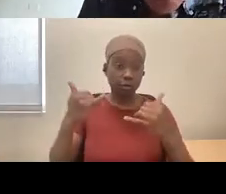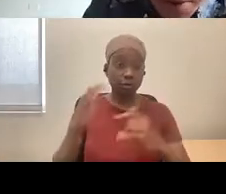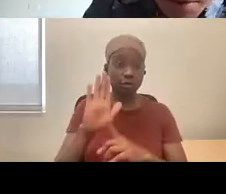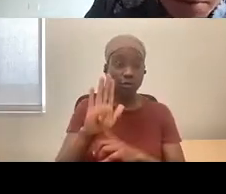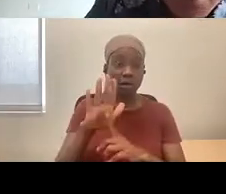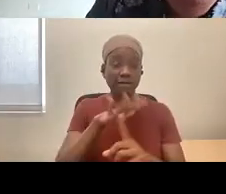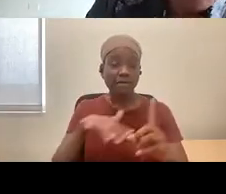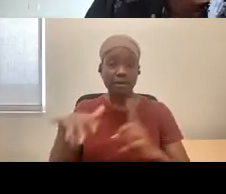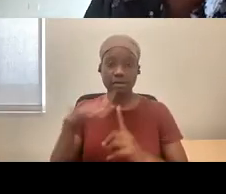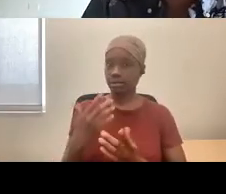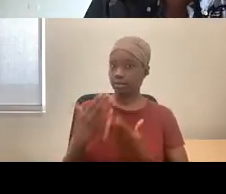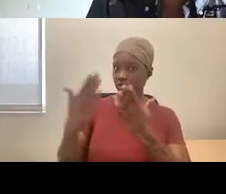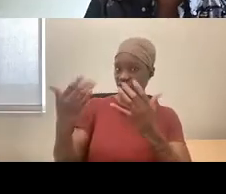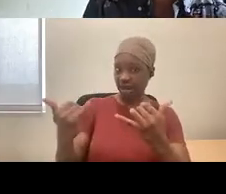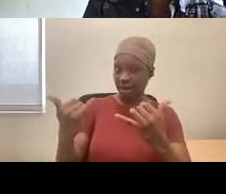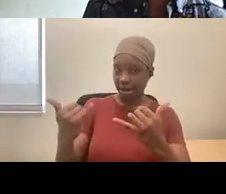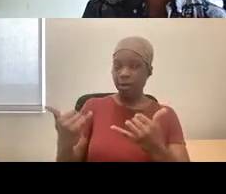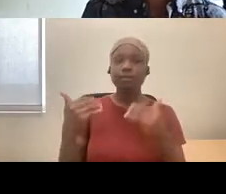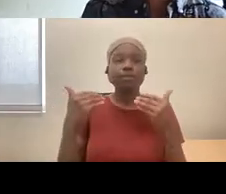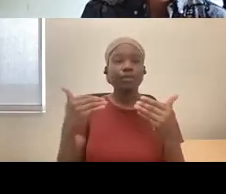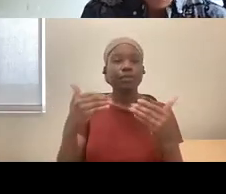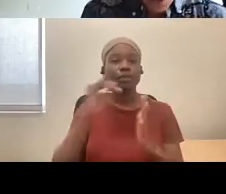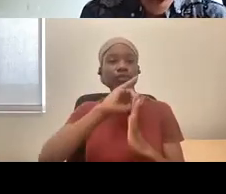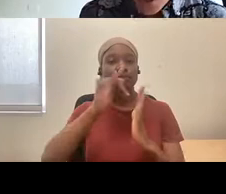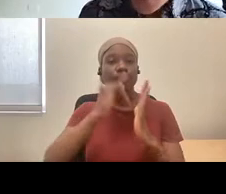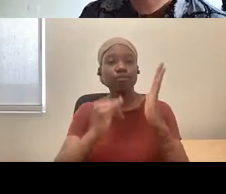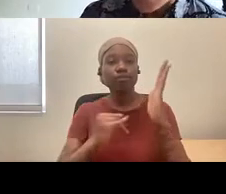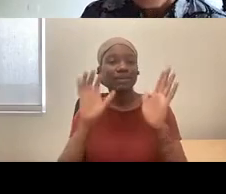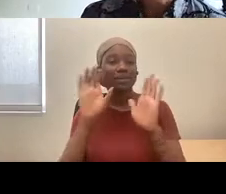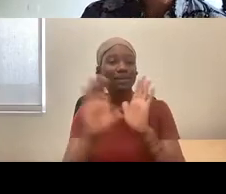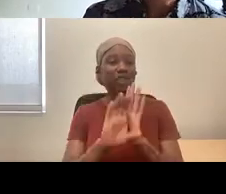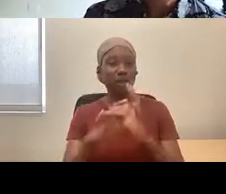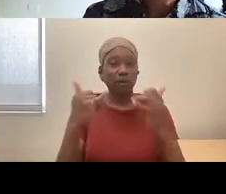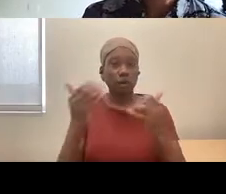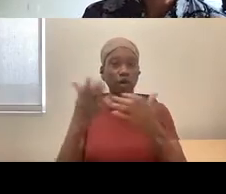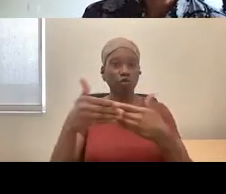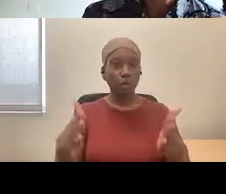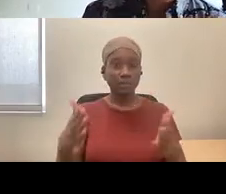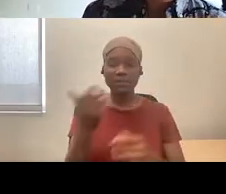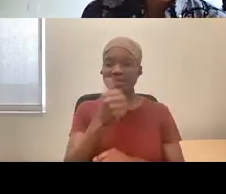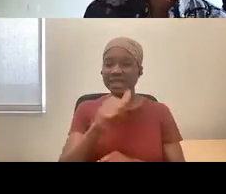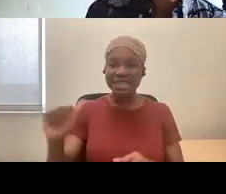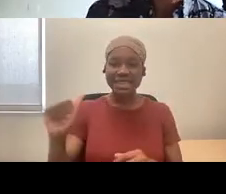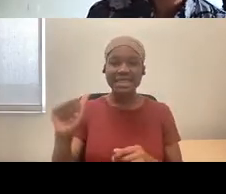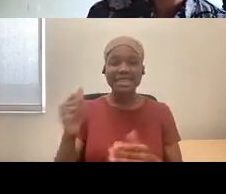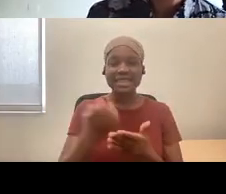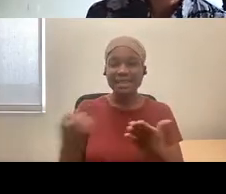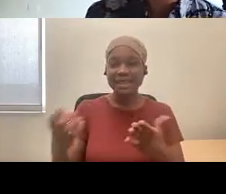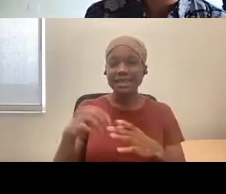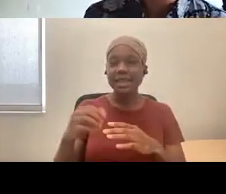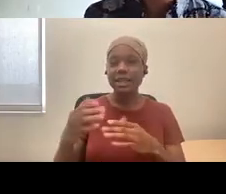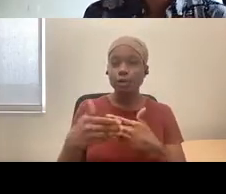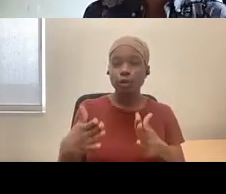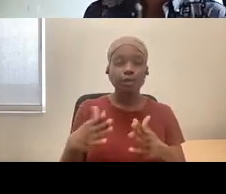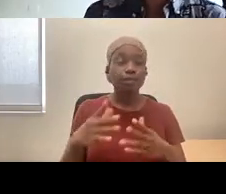suggest doing the same thing, where draw a picture of like the room that you're in and any other devices in your room, include your computer and